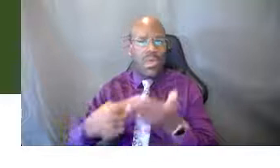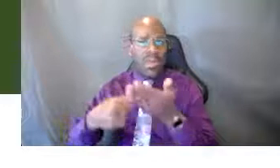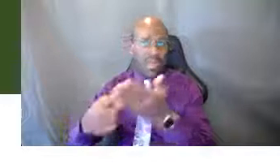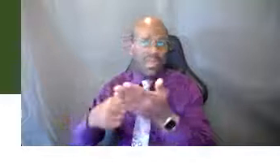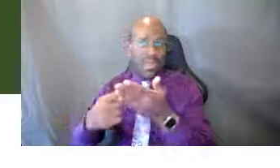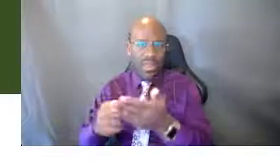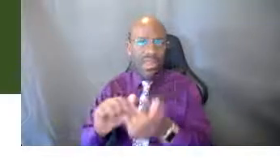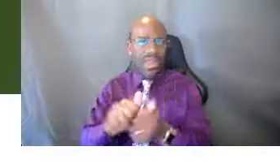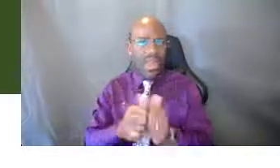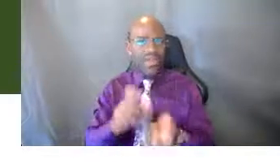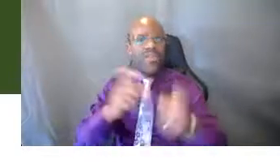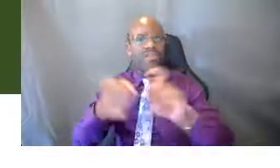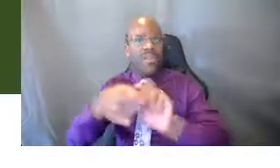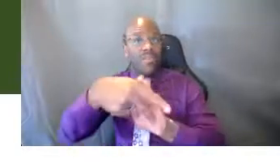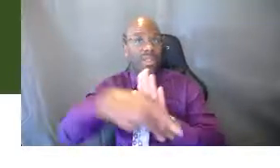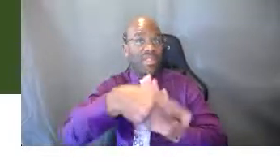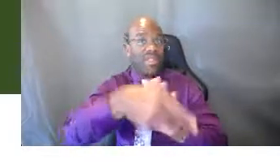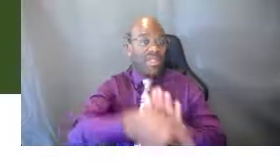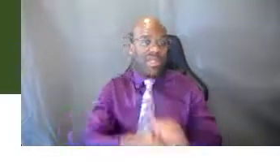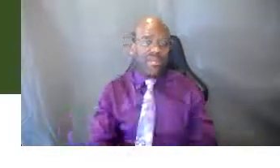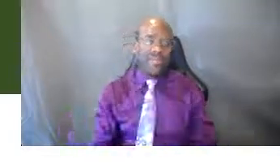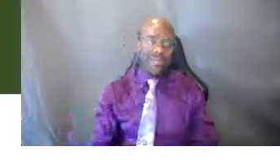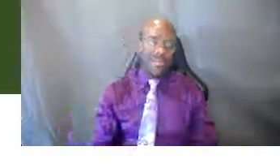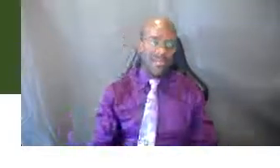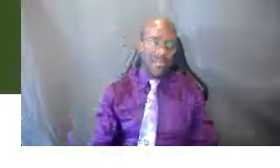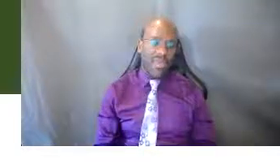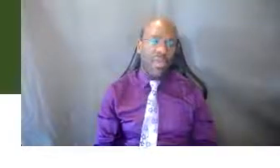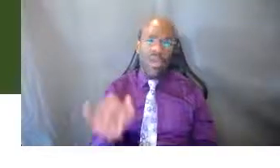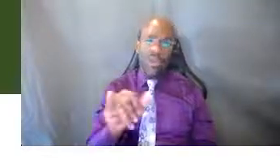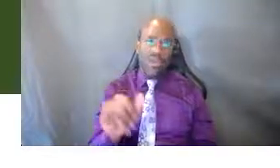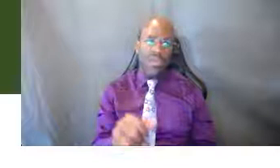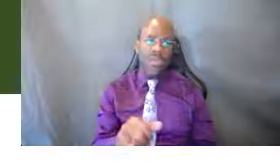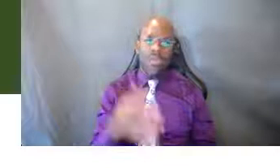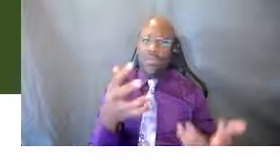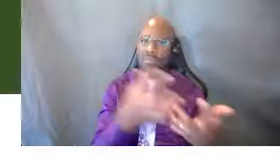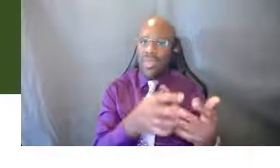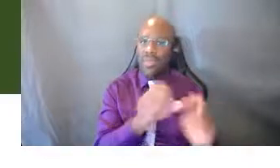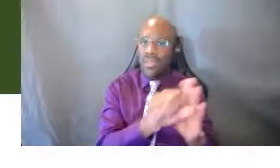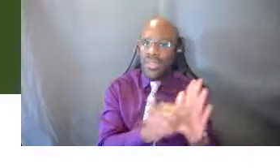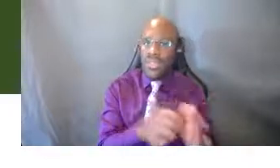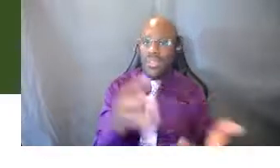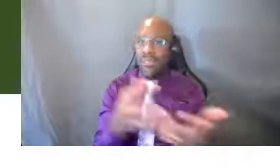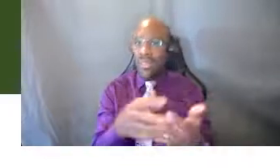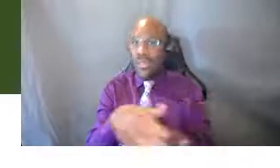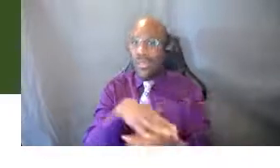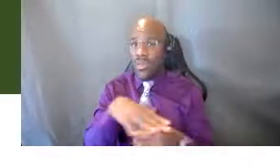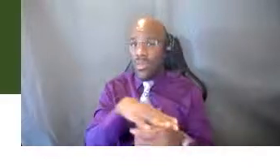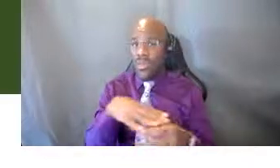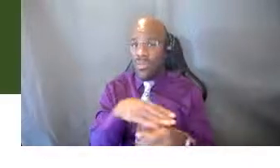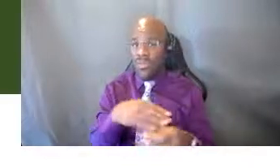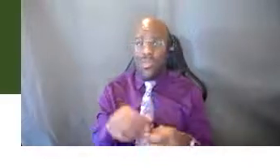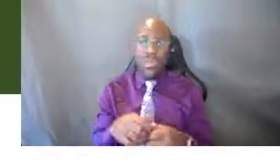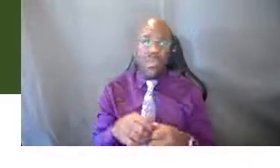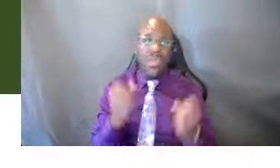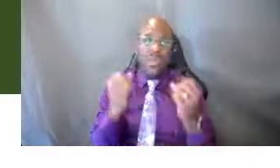And I'll tell you, especially on the state and local level, a lot of these policymakers and lawmakers